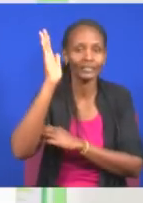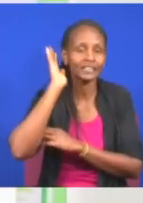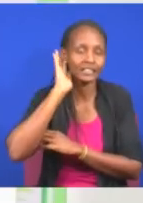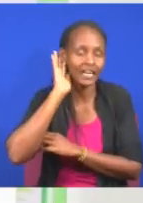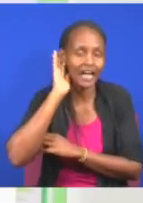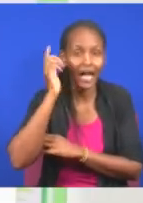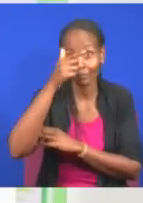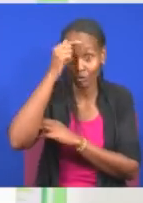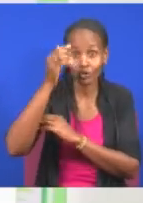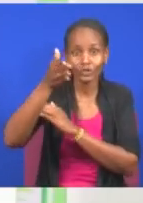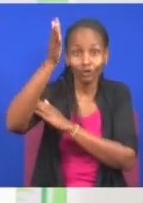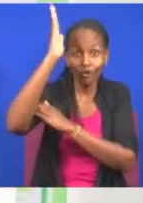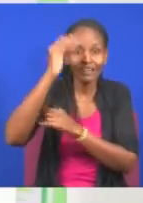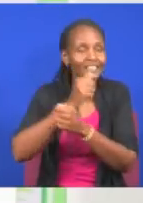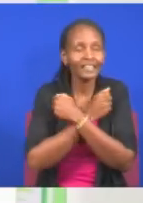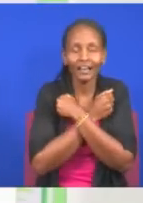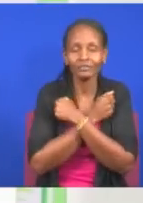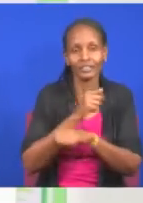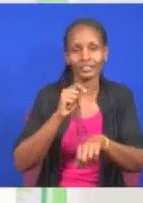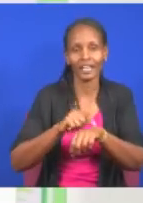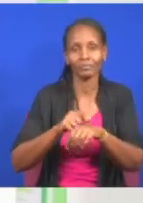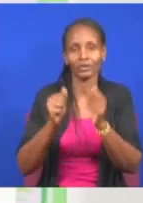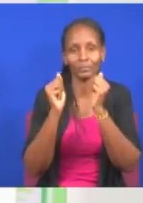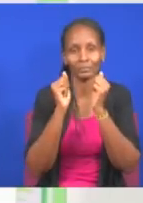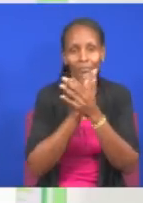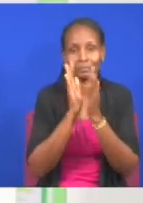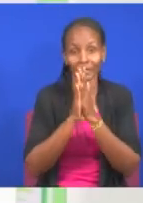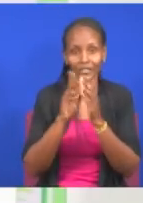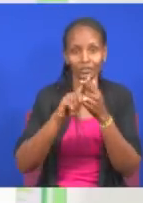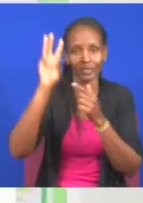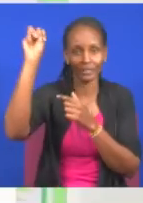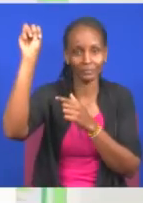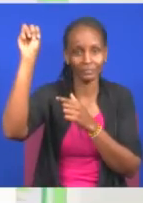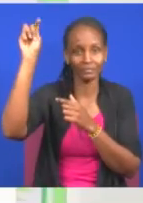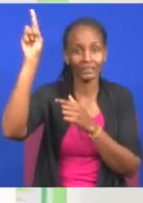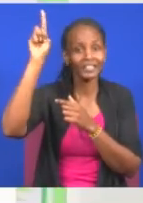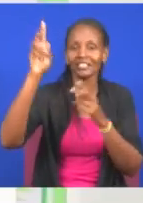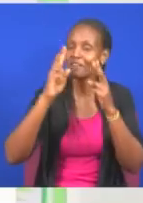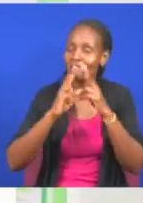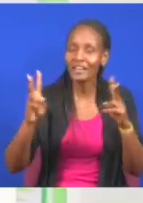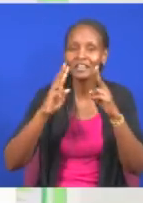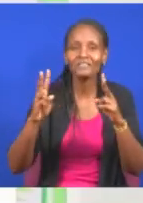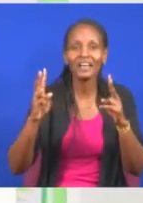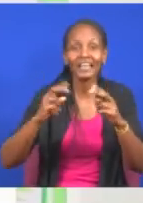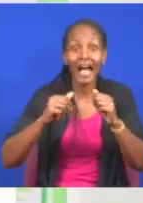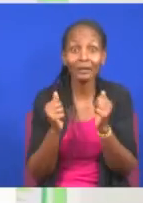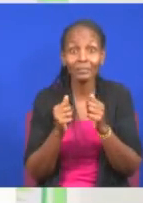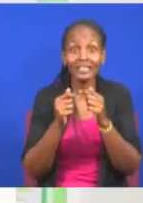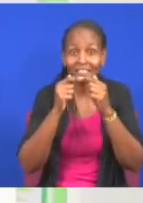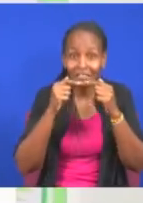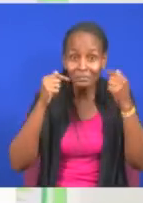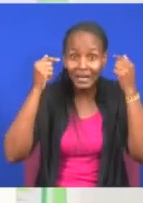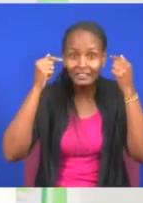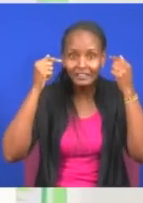because he loves when we pray to him. And he's very happy. God smiles when he's up in heaven.